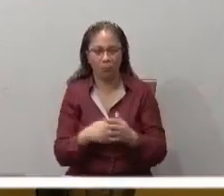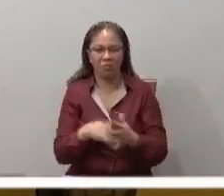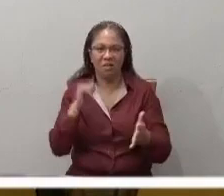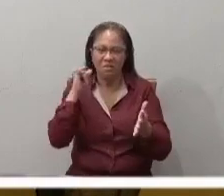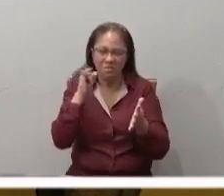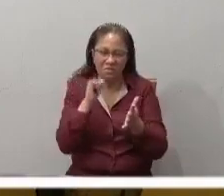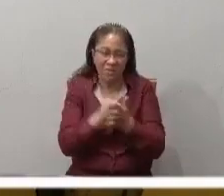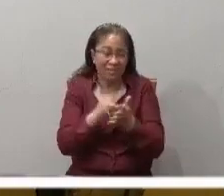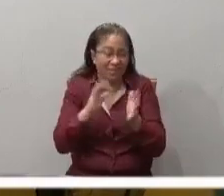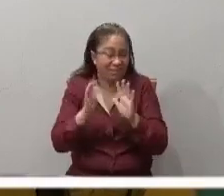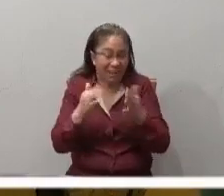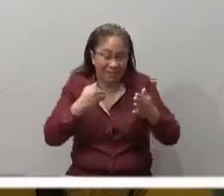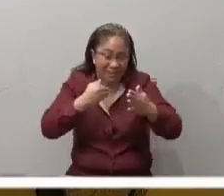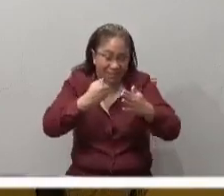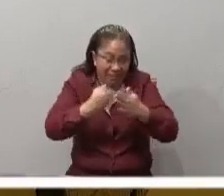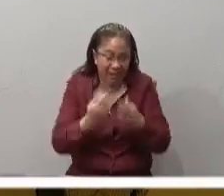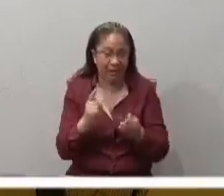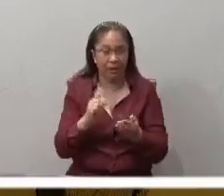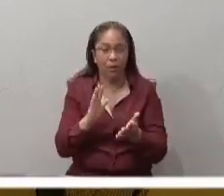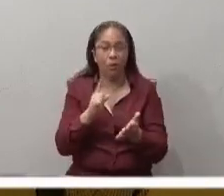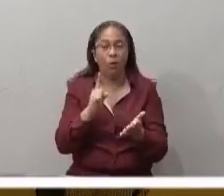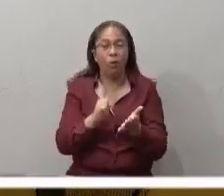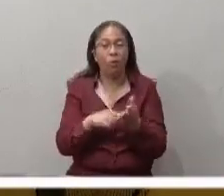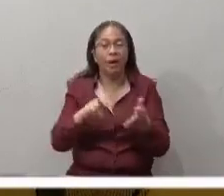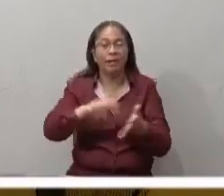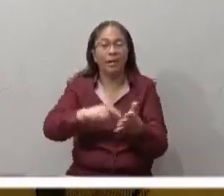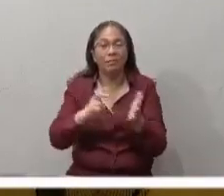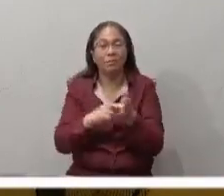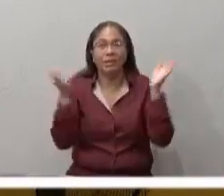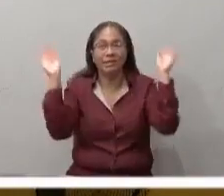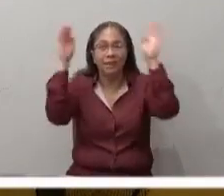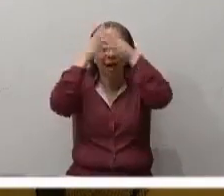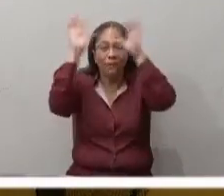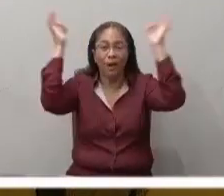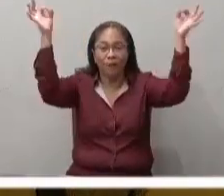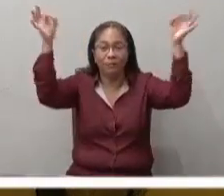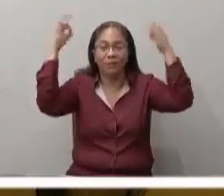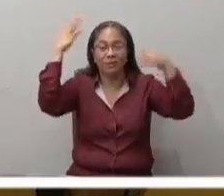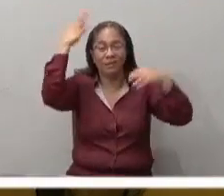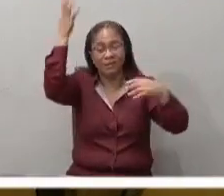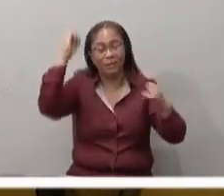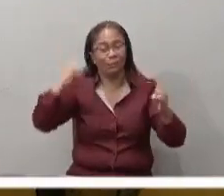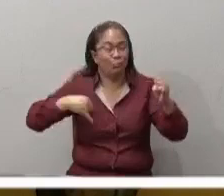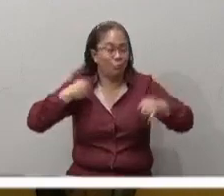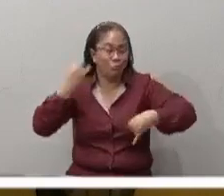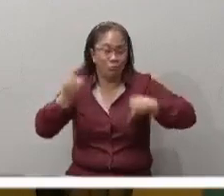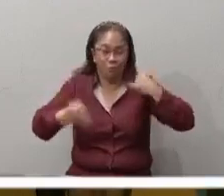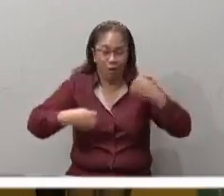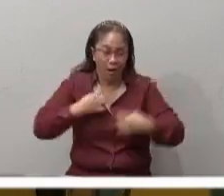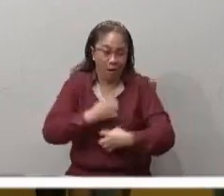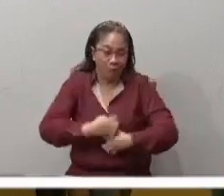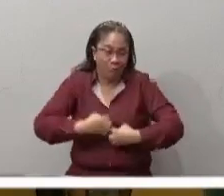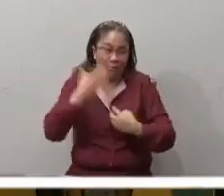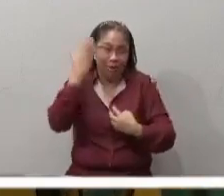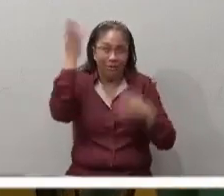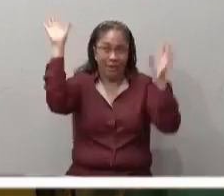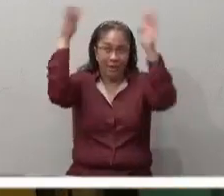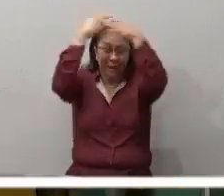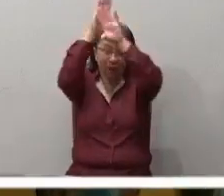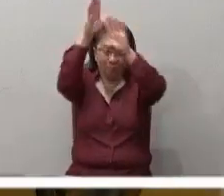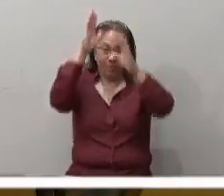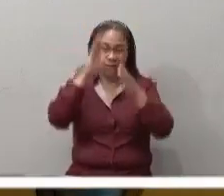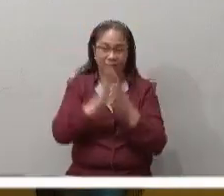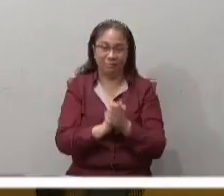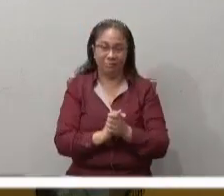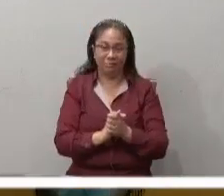thing that we could speak about to talk about the kind of joy that is being prepared for you in the eternal